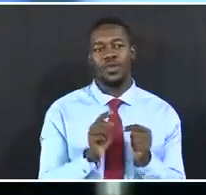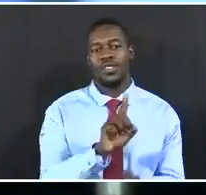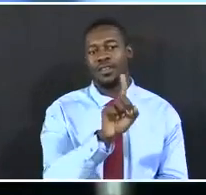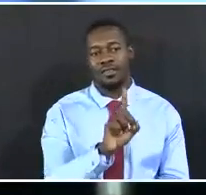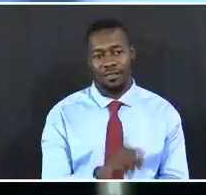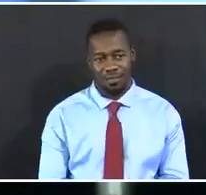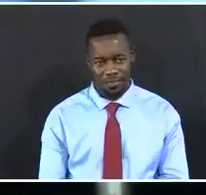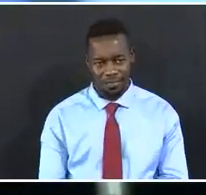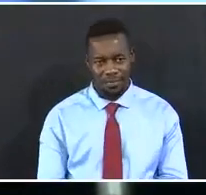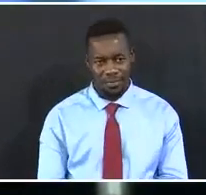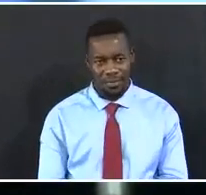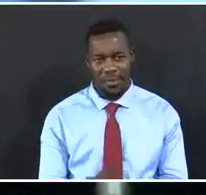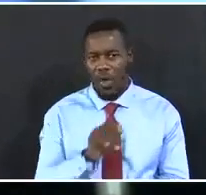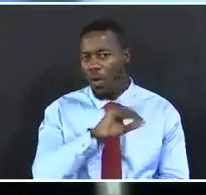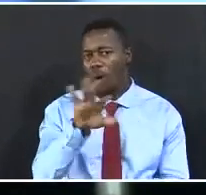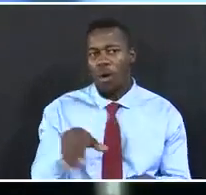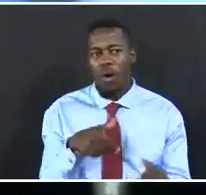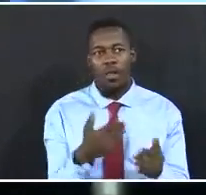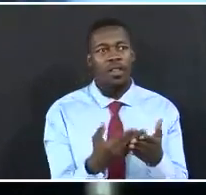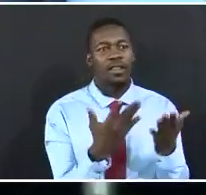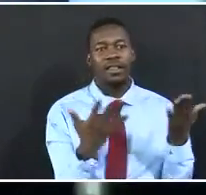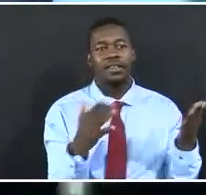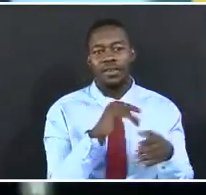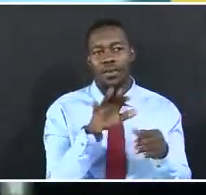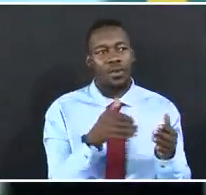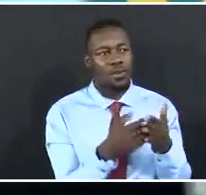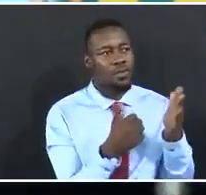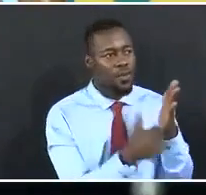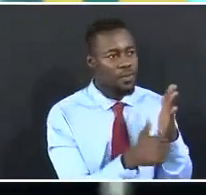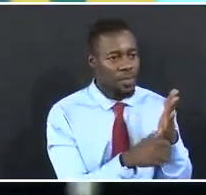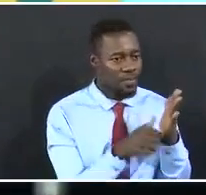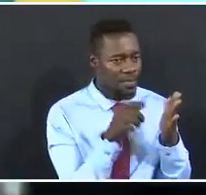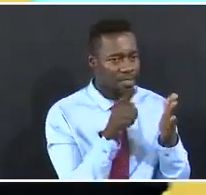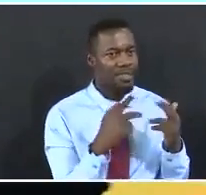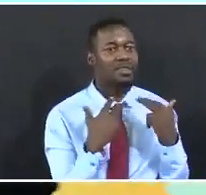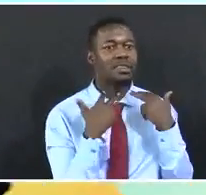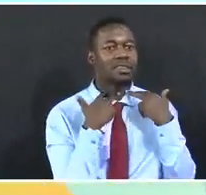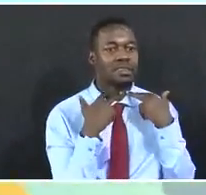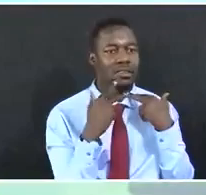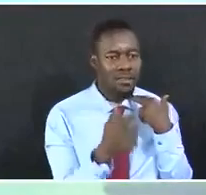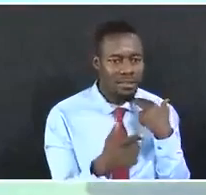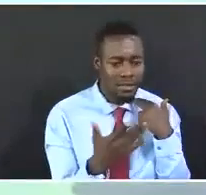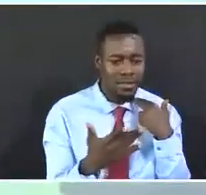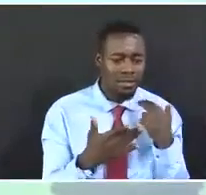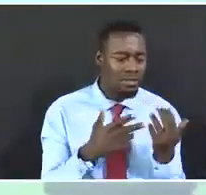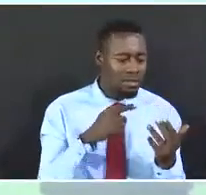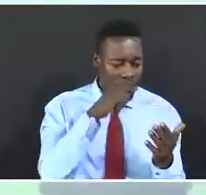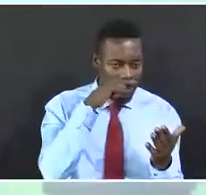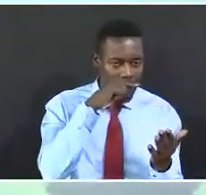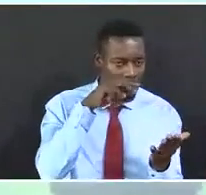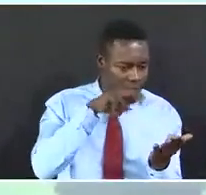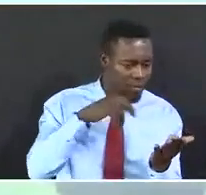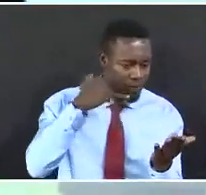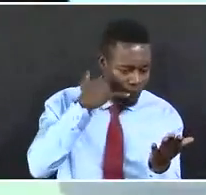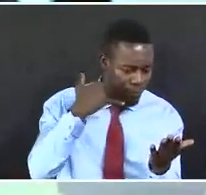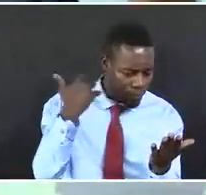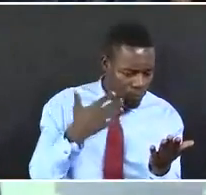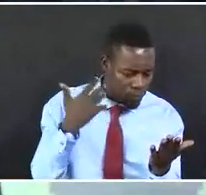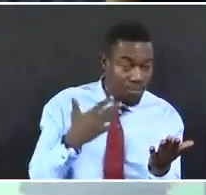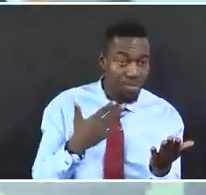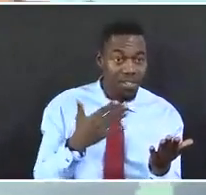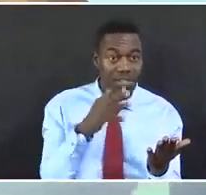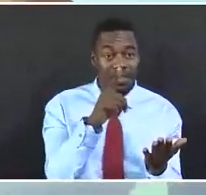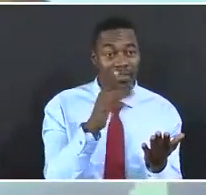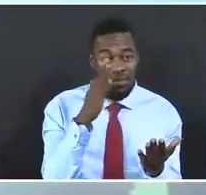corruption, mention them. I know it's difficult once we get addicted to certain things. Once it becomes a habit, it's